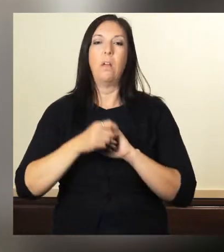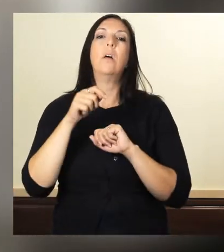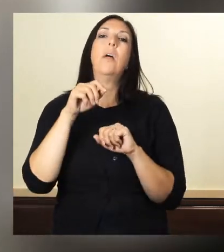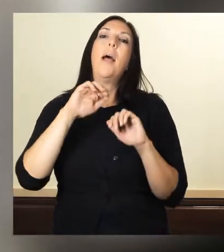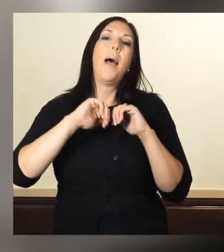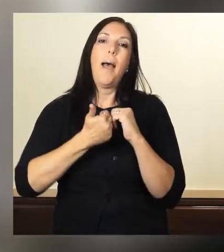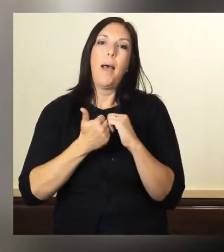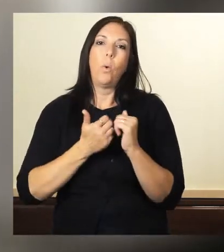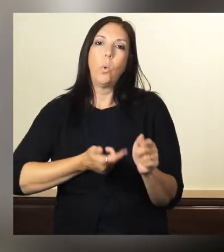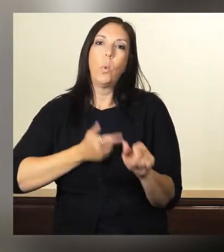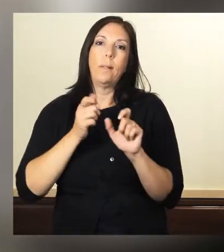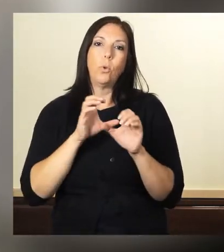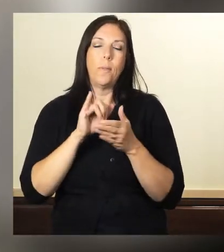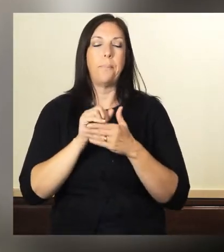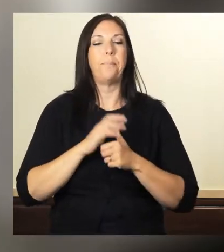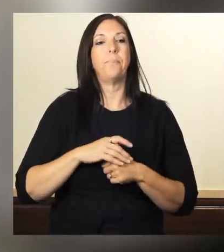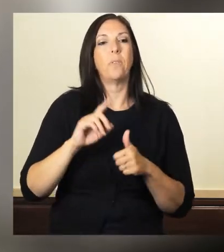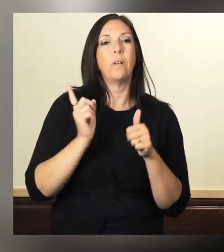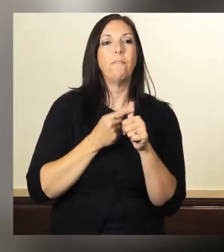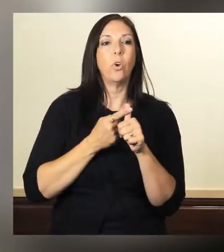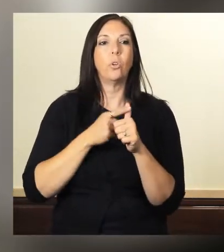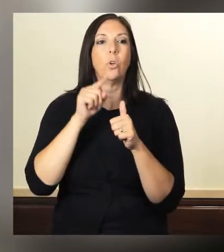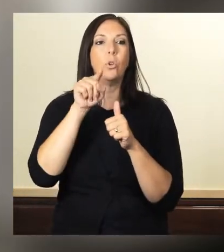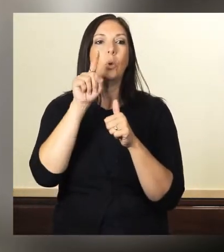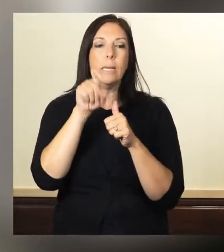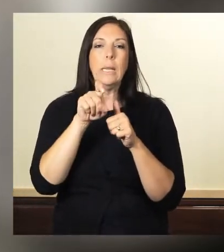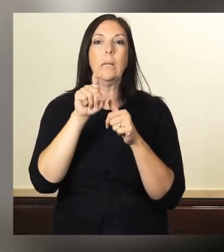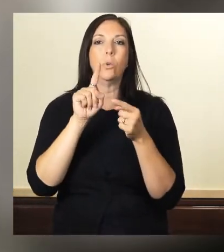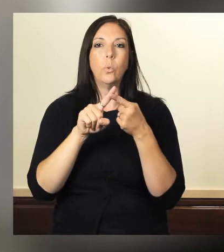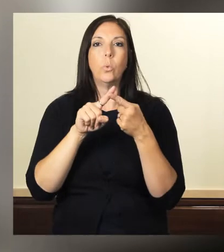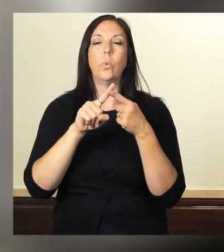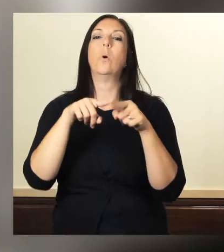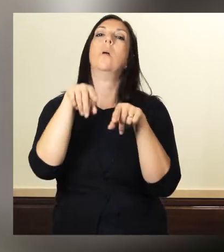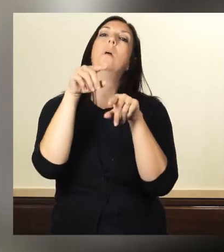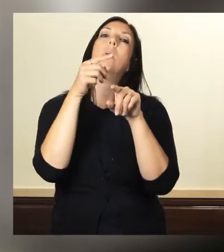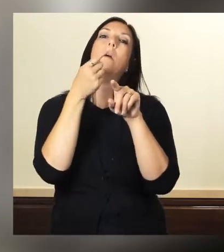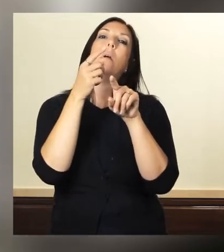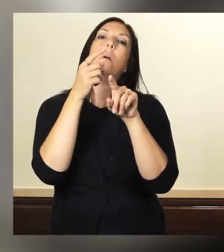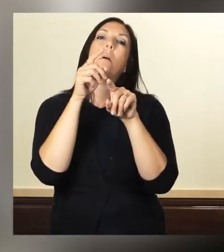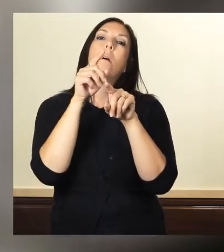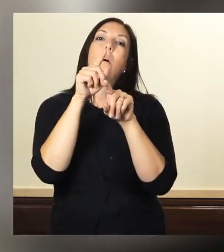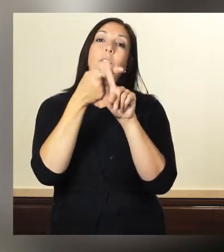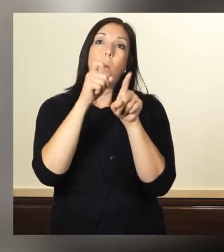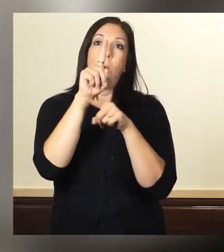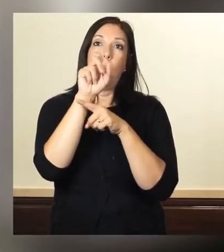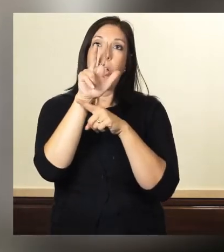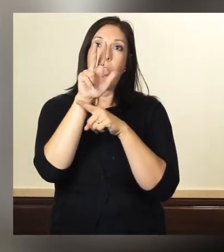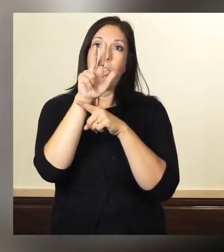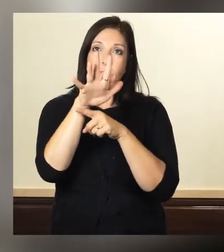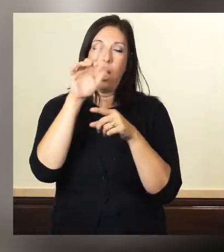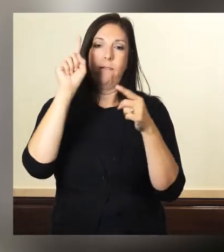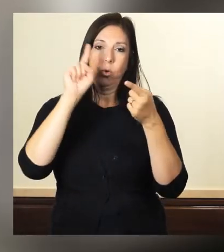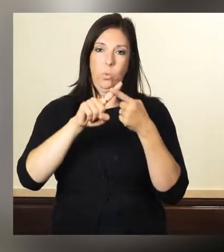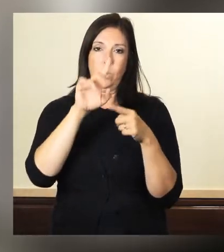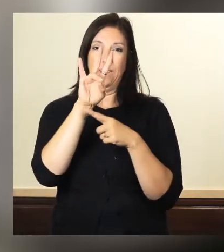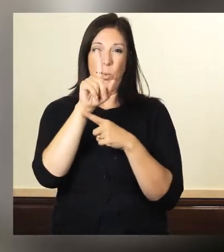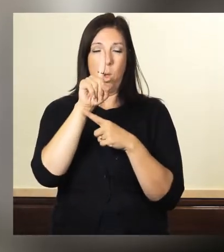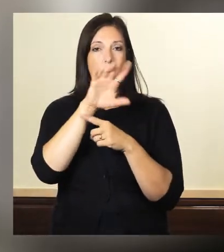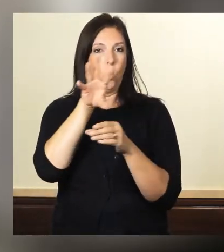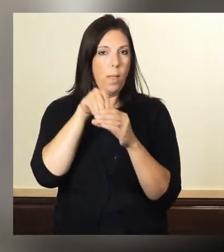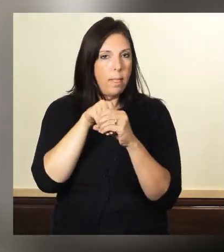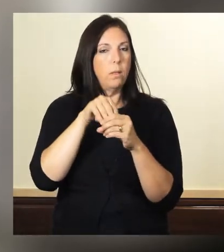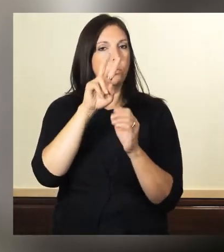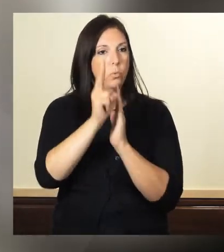from 135 to 71 in 2 hours. Second, cool food from 71 to below 41